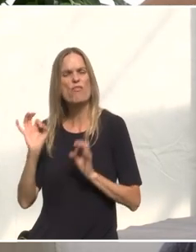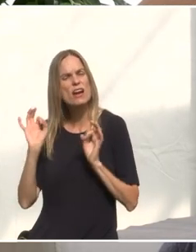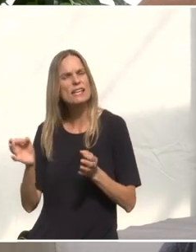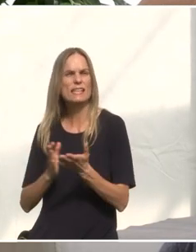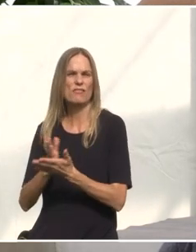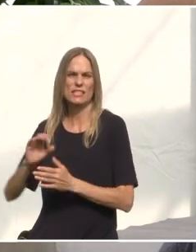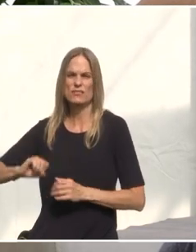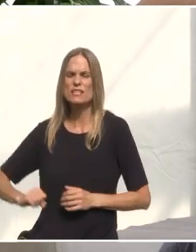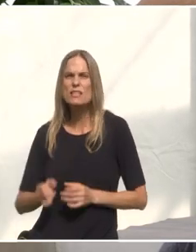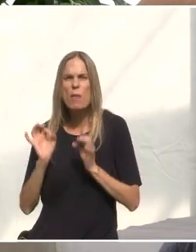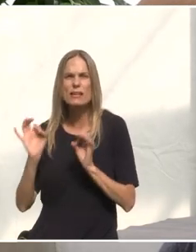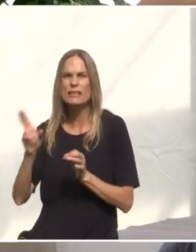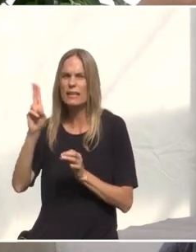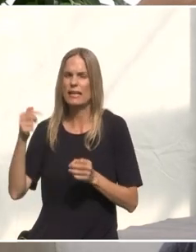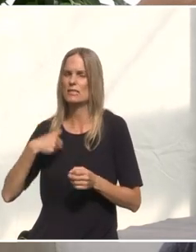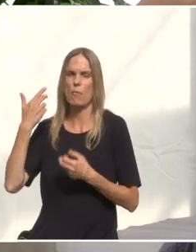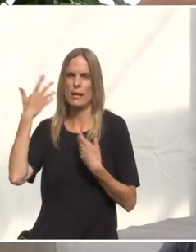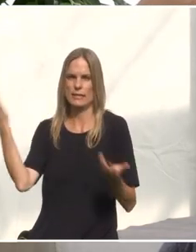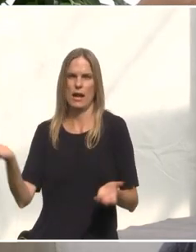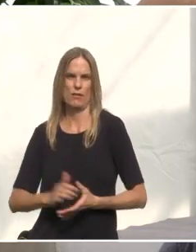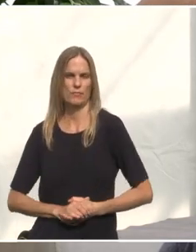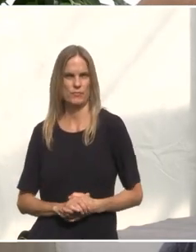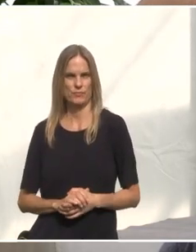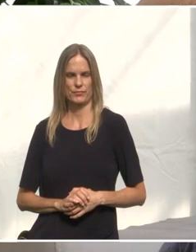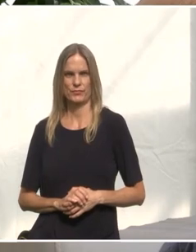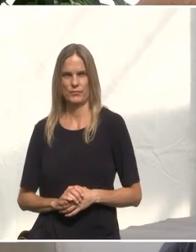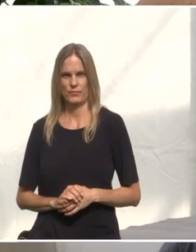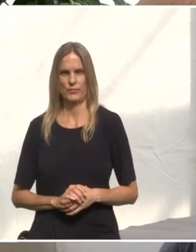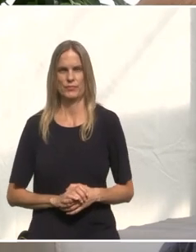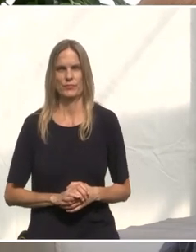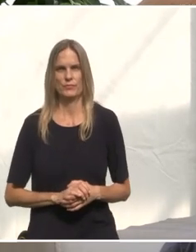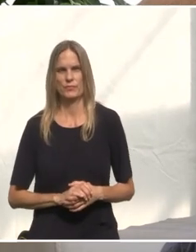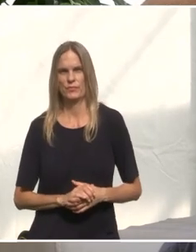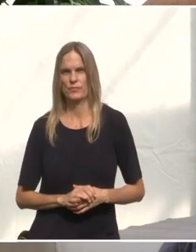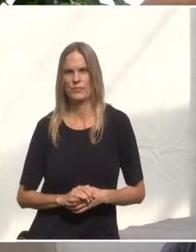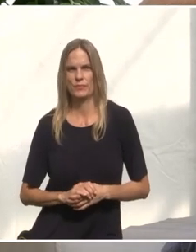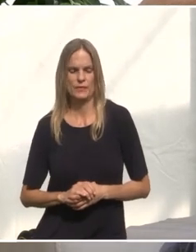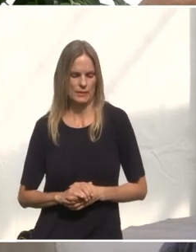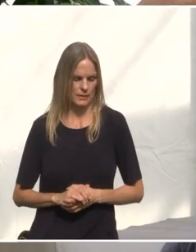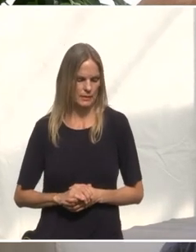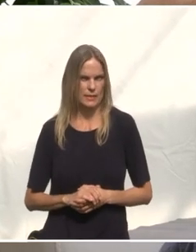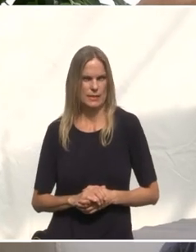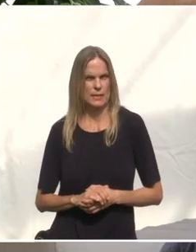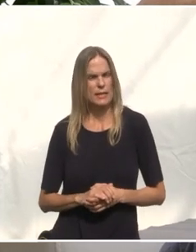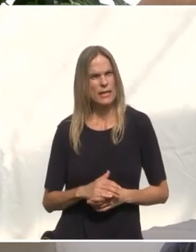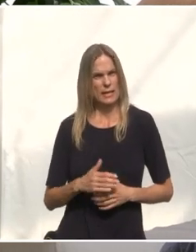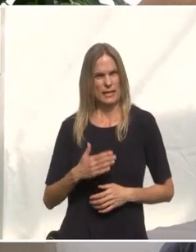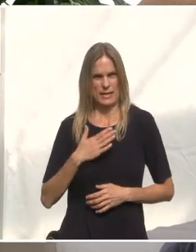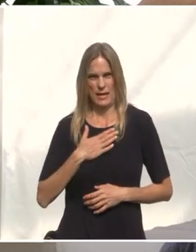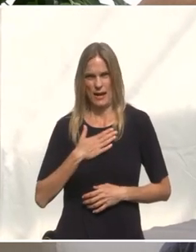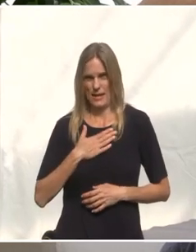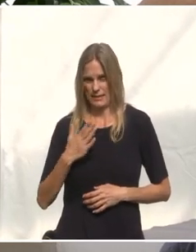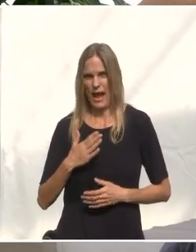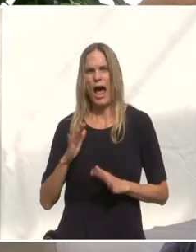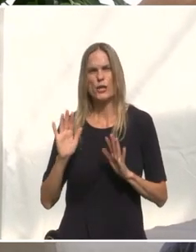friend from whom to ask help. So, and thanks for you who are already asking our some questions.